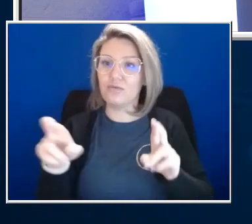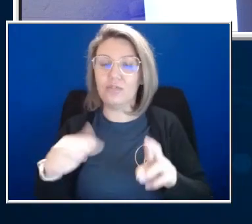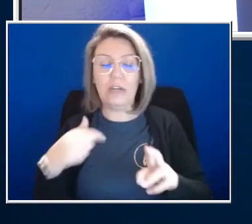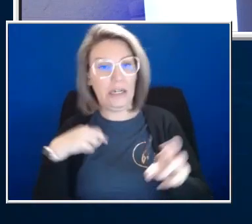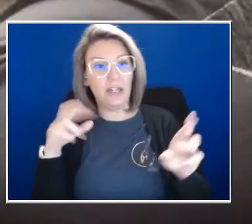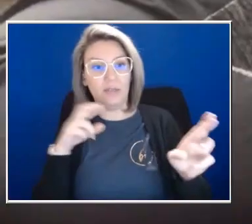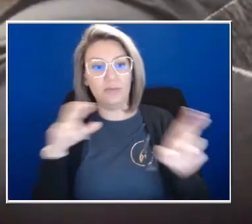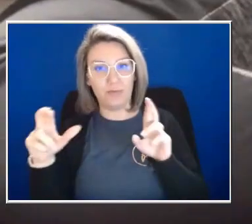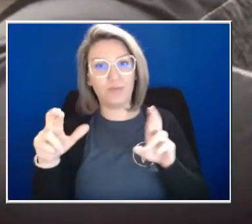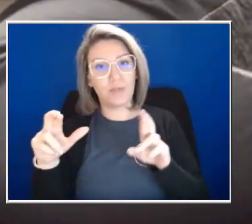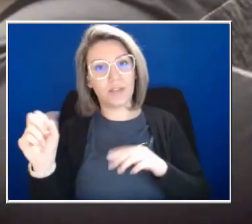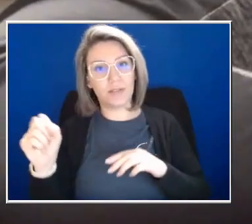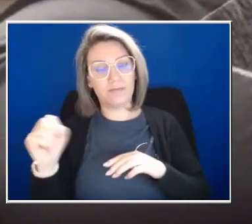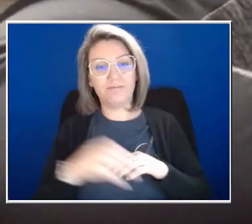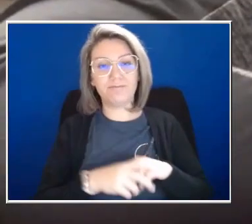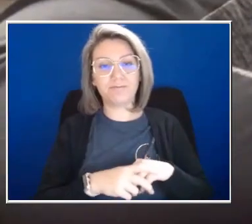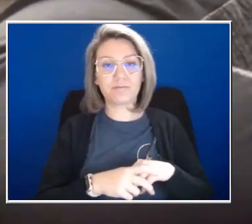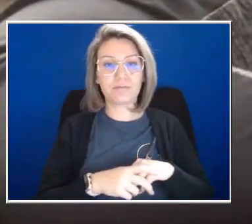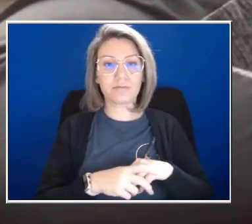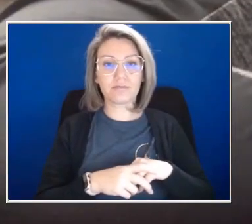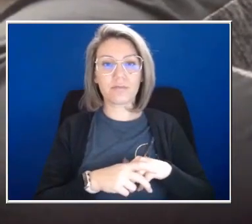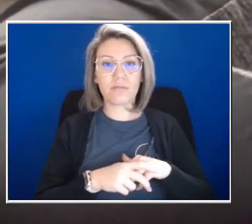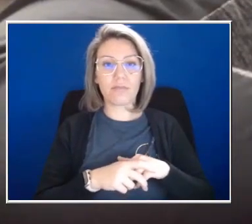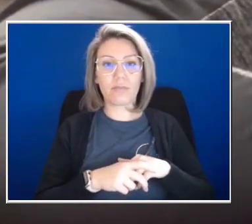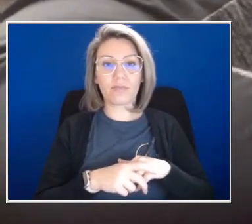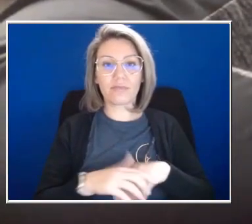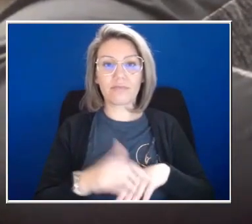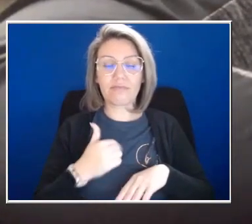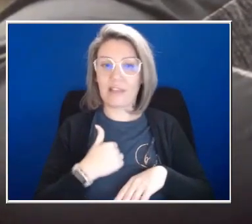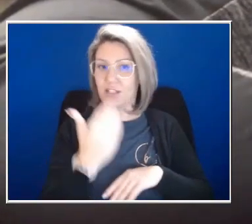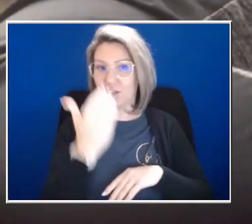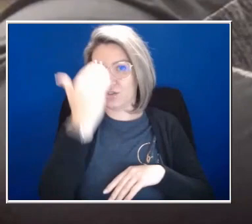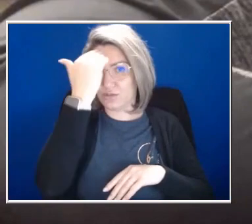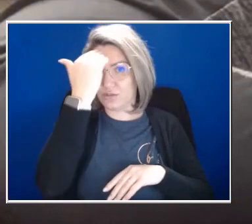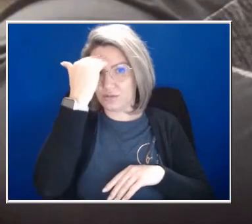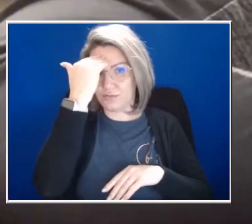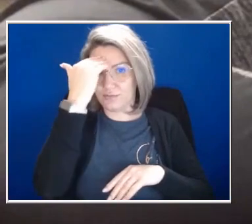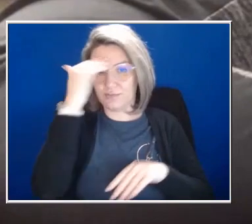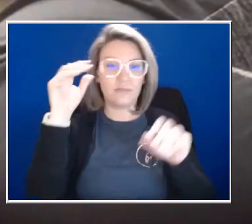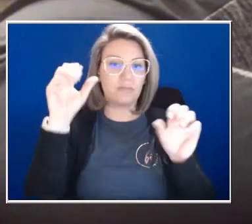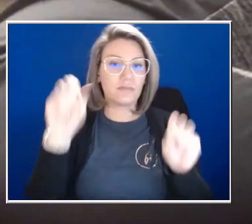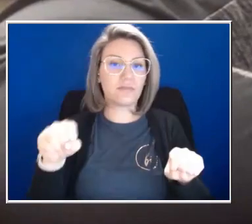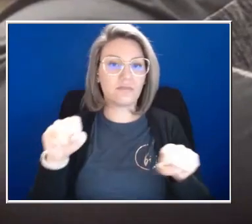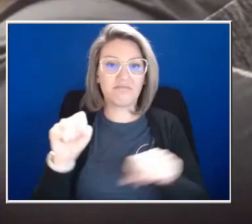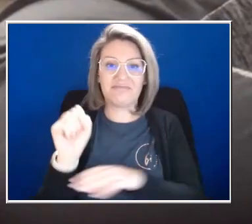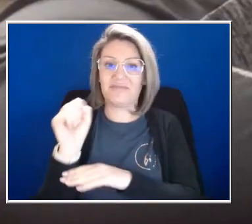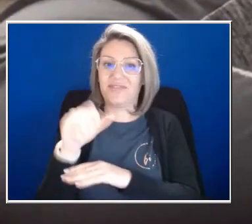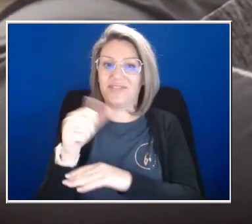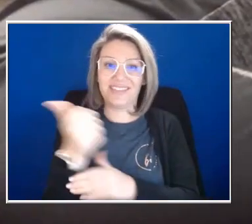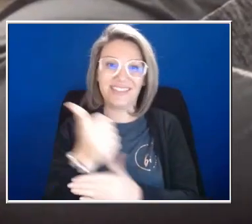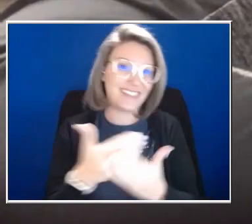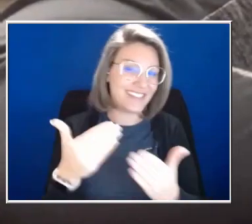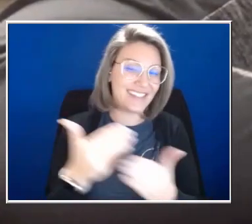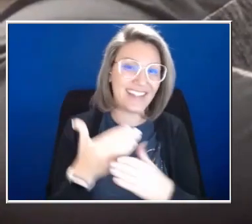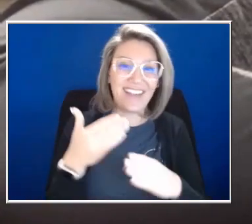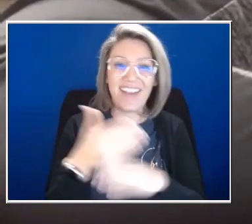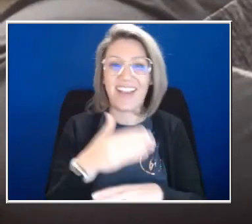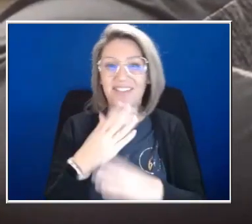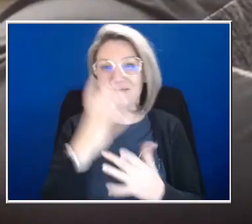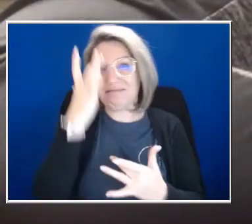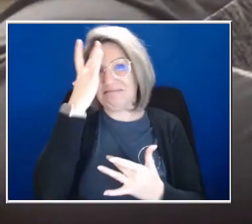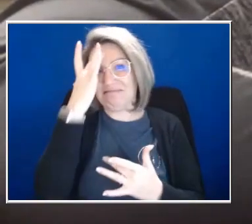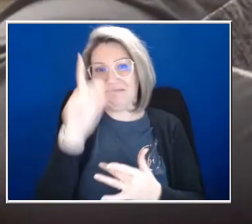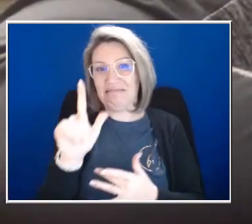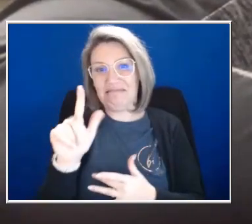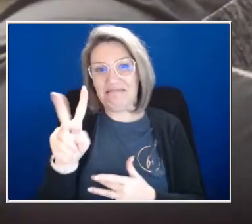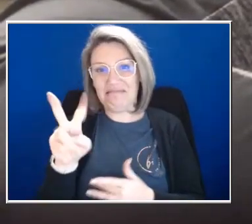ready. I was definitely ready. I knew that I could probably overcome anything after being sick on the LVAD at first.